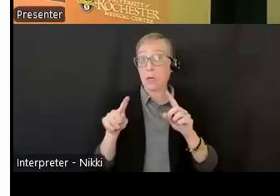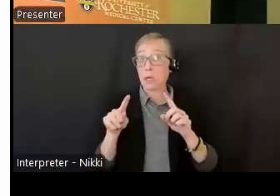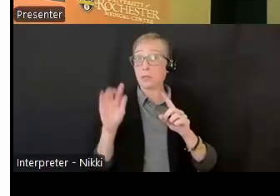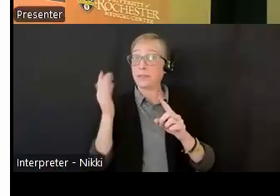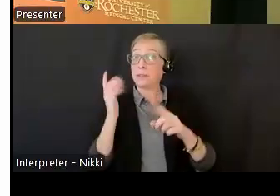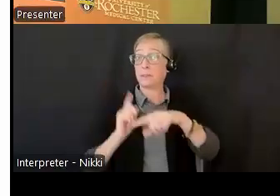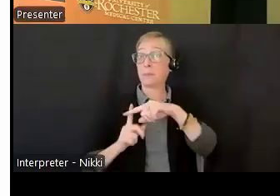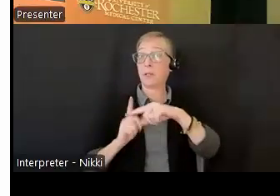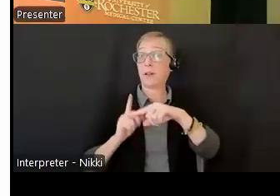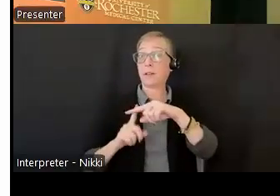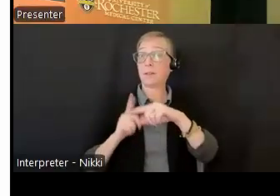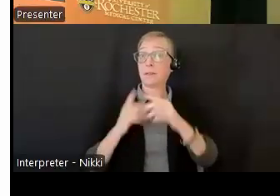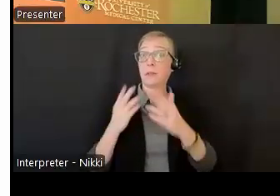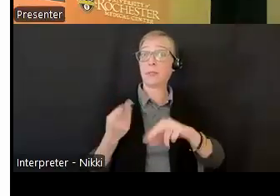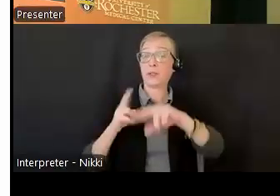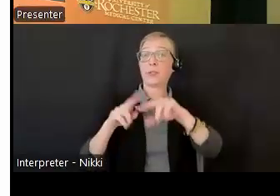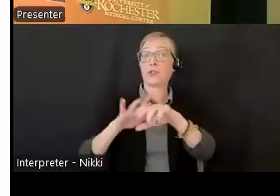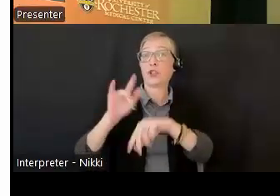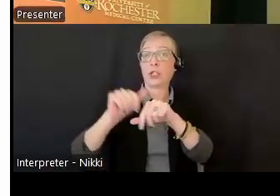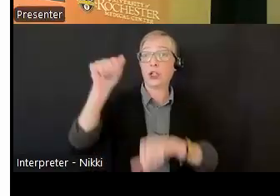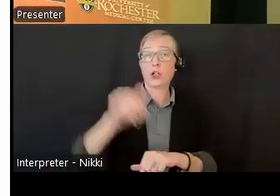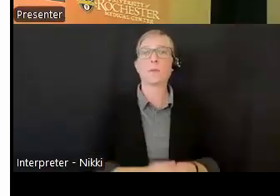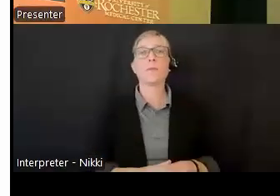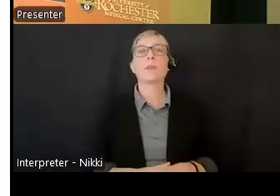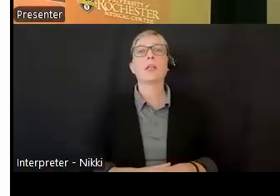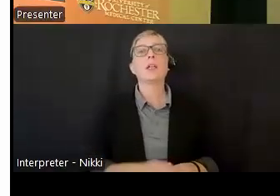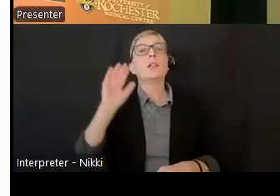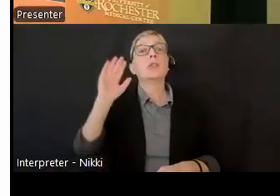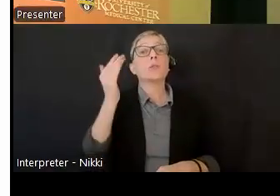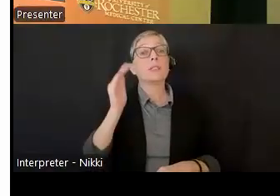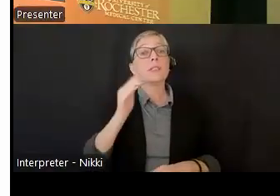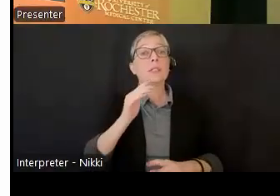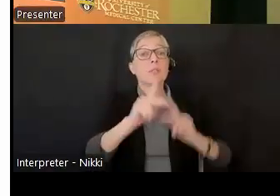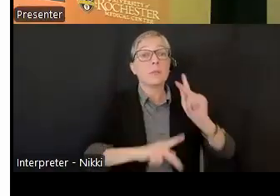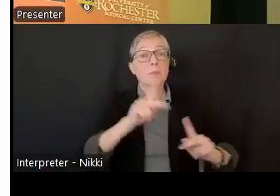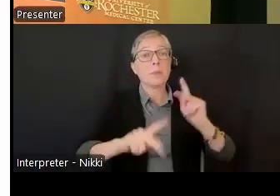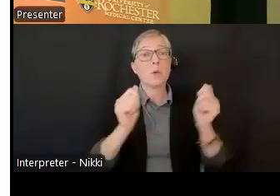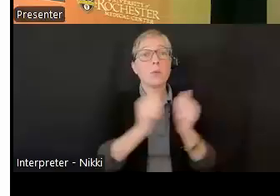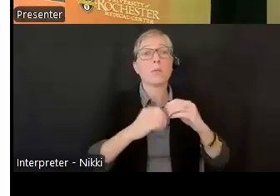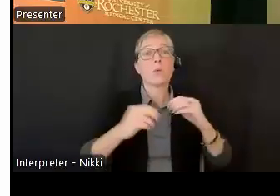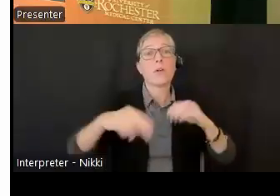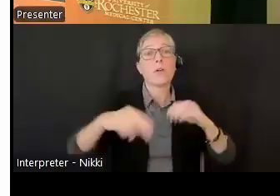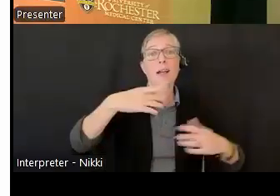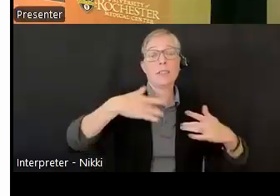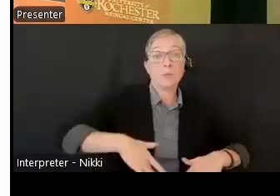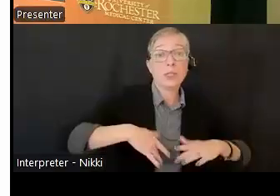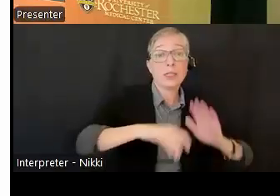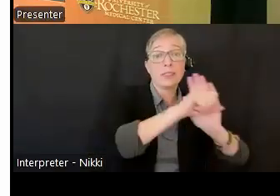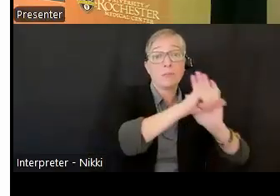our hypothesis is that individuals with higher depressive symptoms and substance use will report more significant reductions.